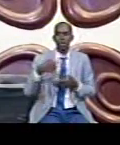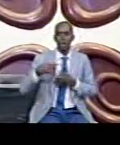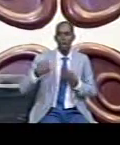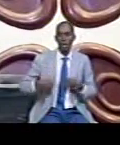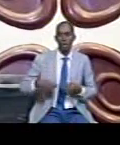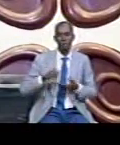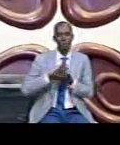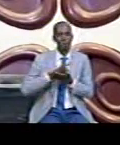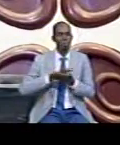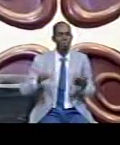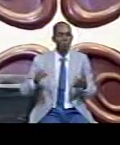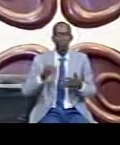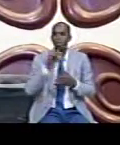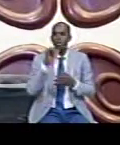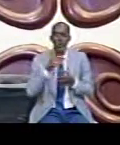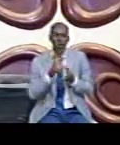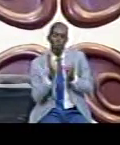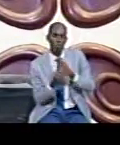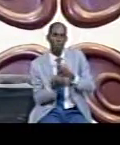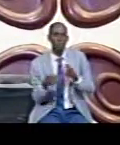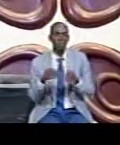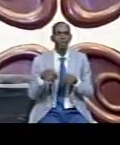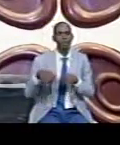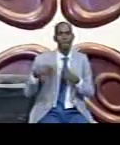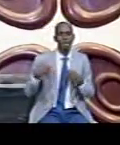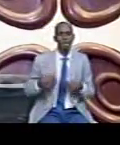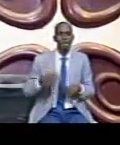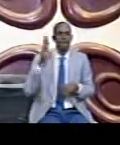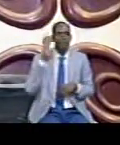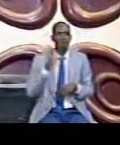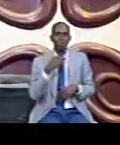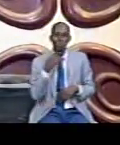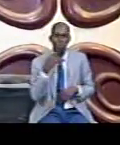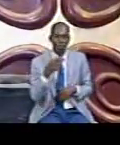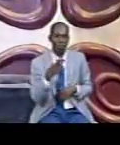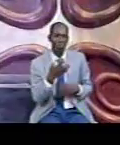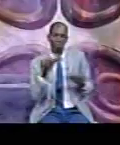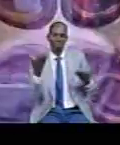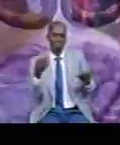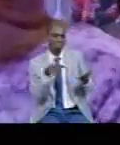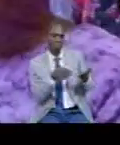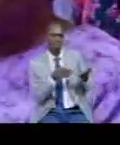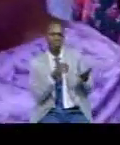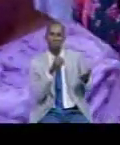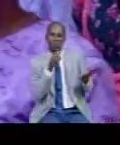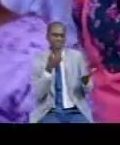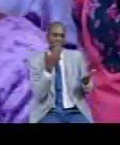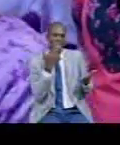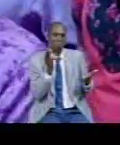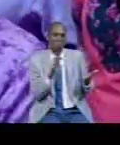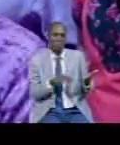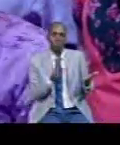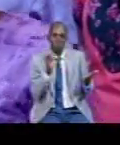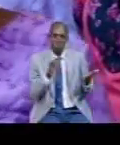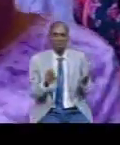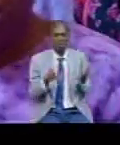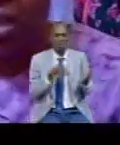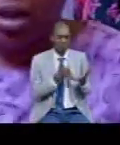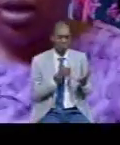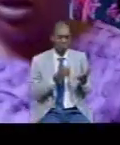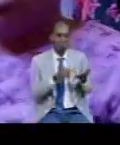their heart. And then the people will be telling you, this one is not too bad. This one is not too, it's not too